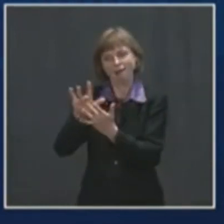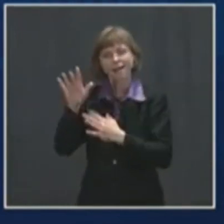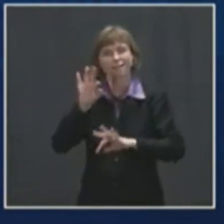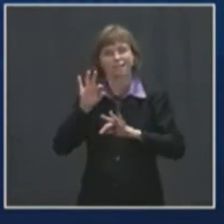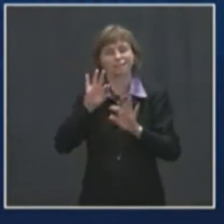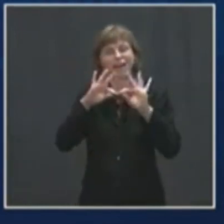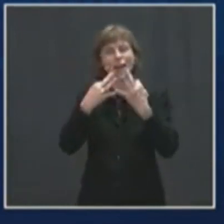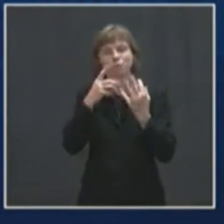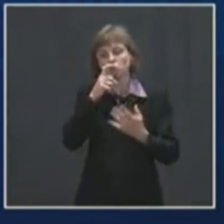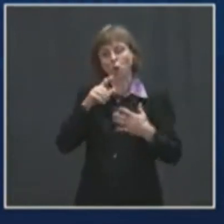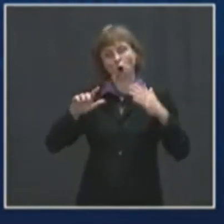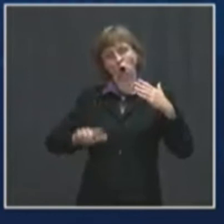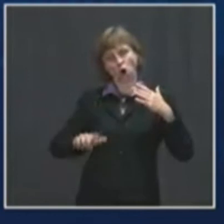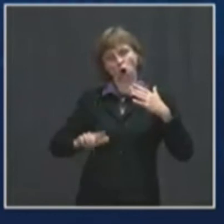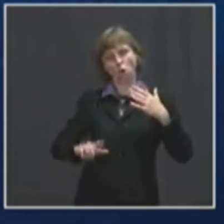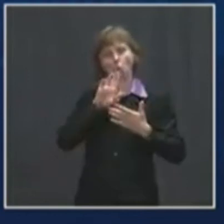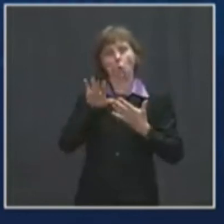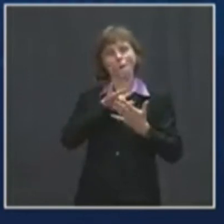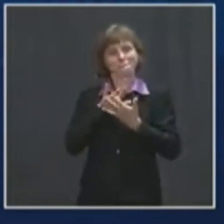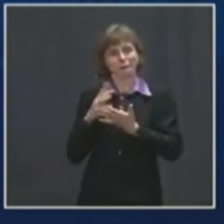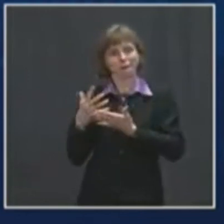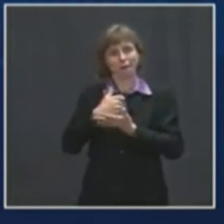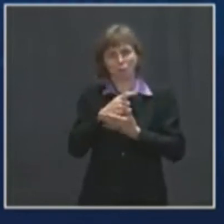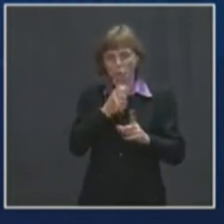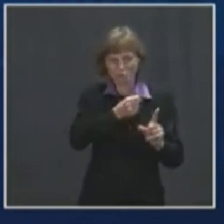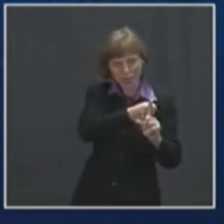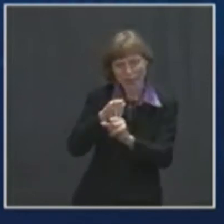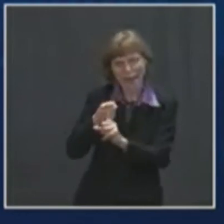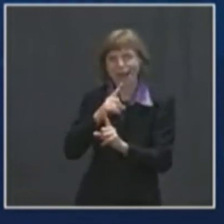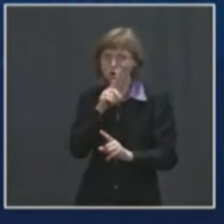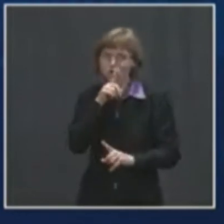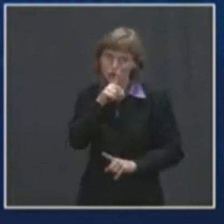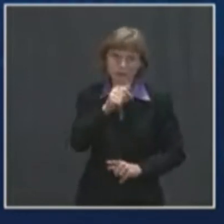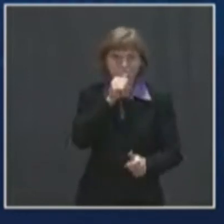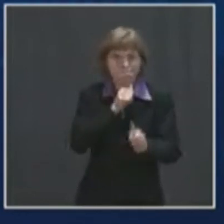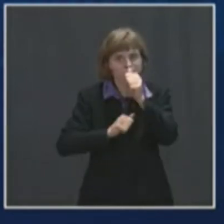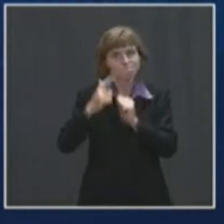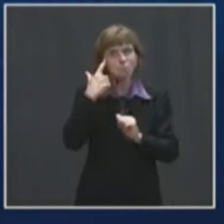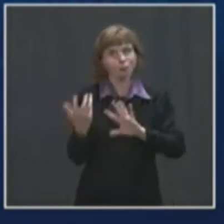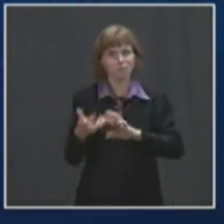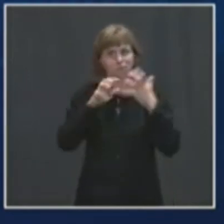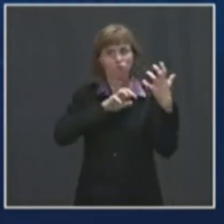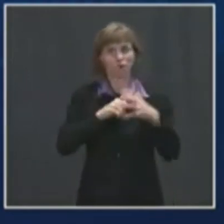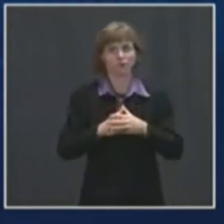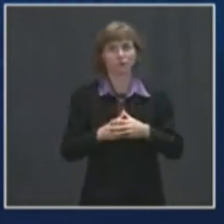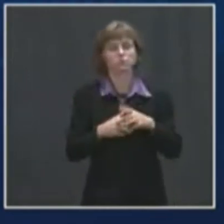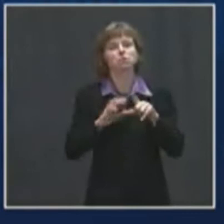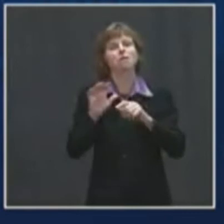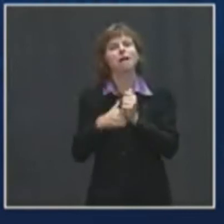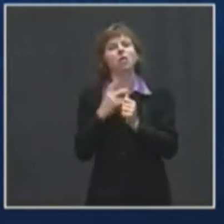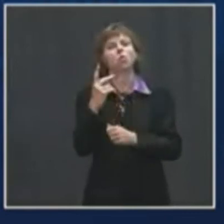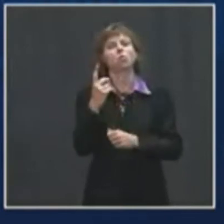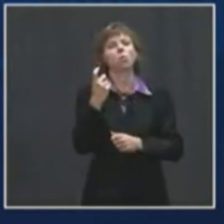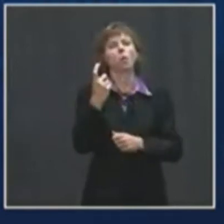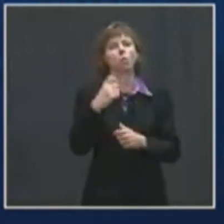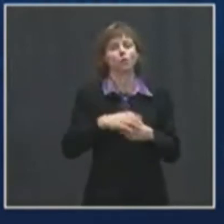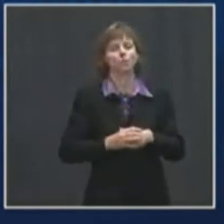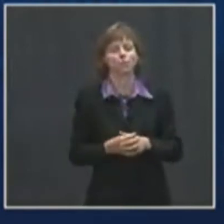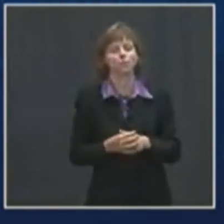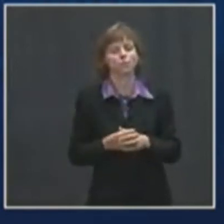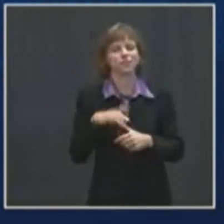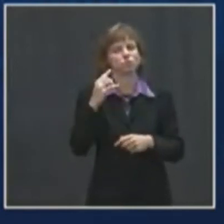end, families who have been hit and are struggling with this crisis. Okay, super quick follow-up. Could I just one more? Do you think that just beyond